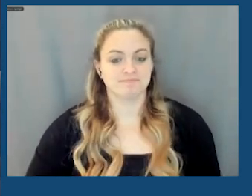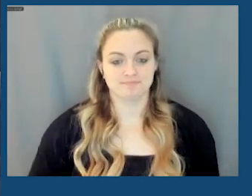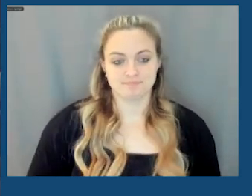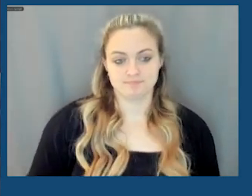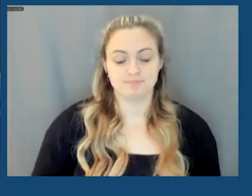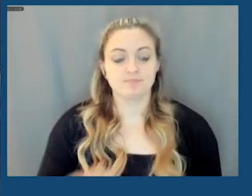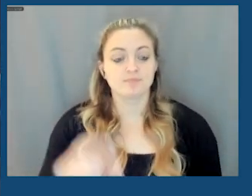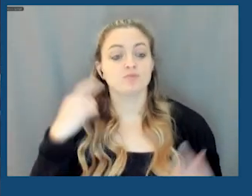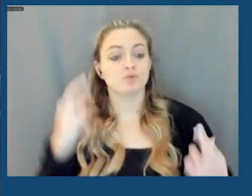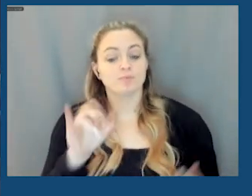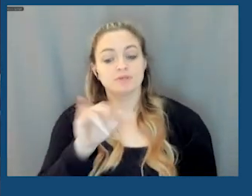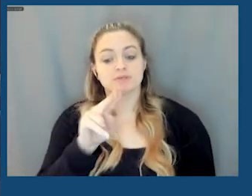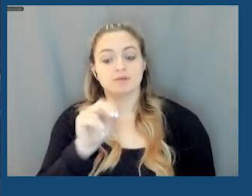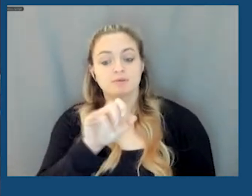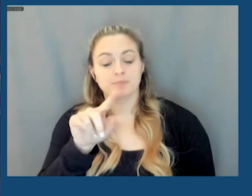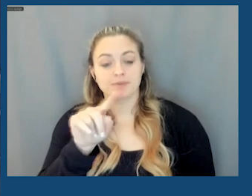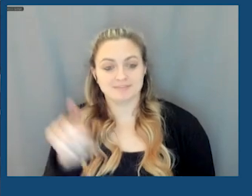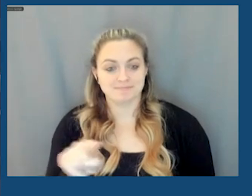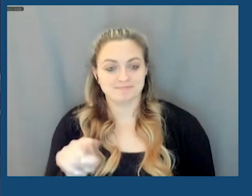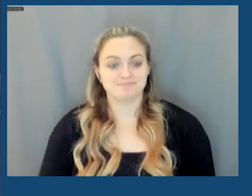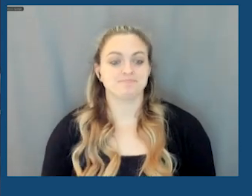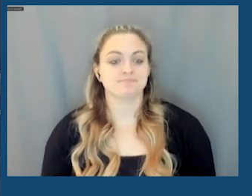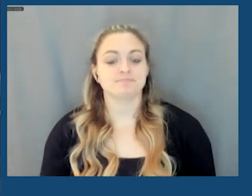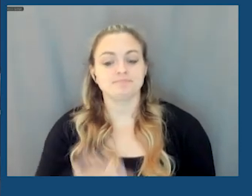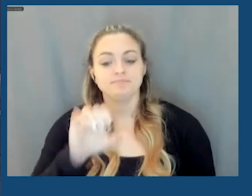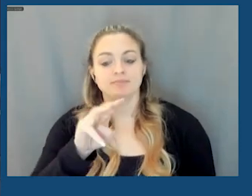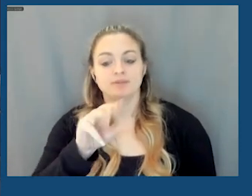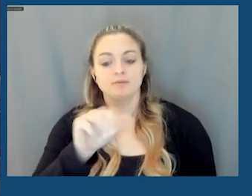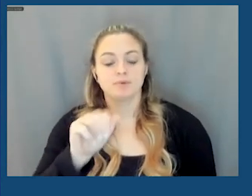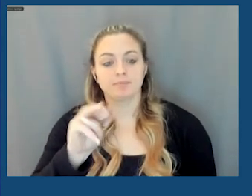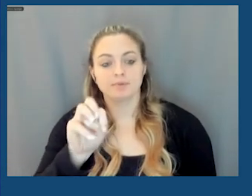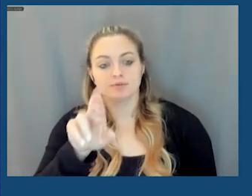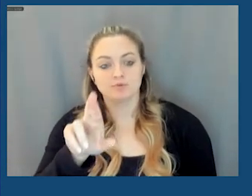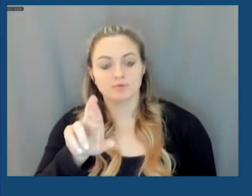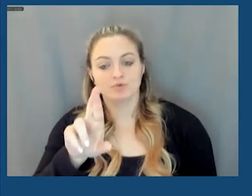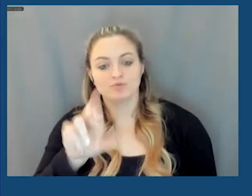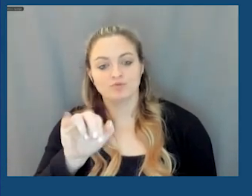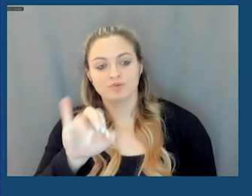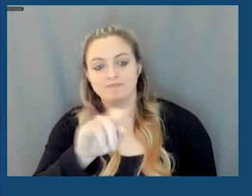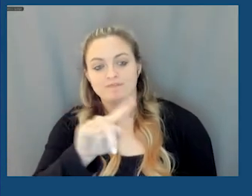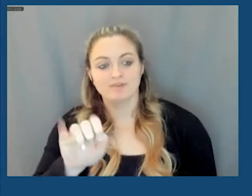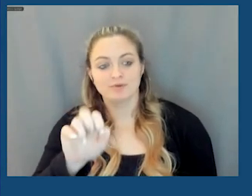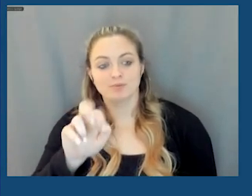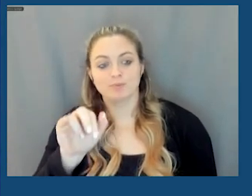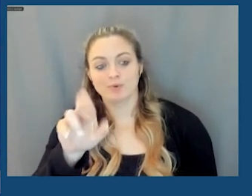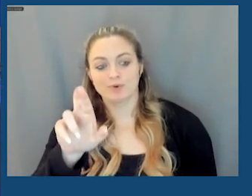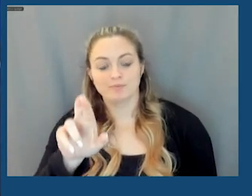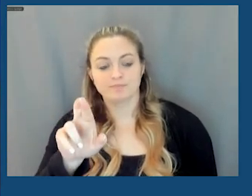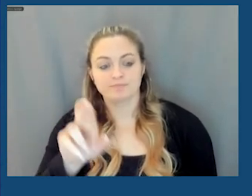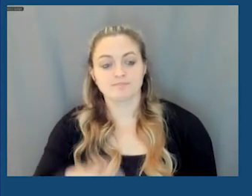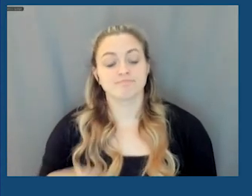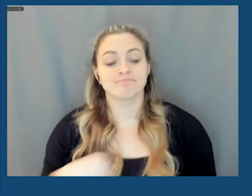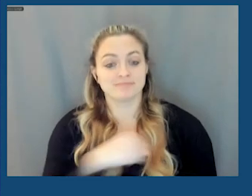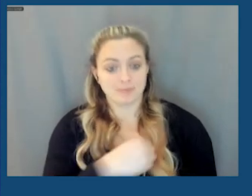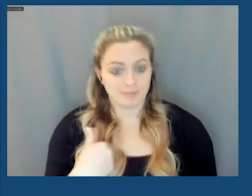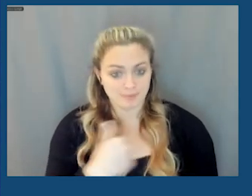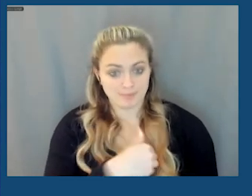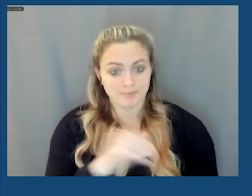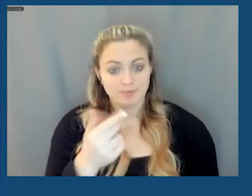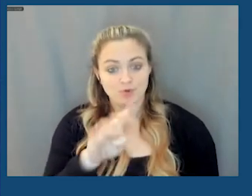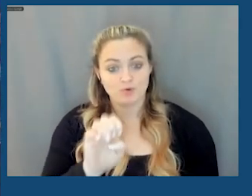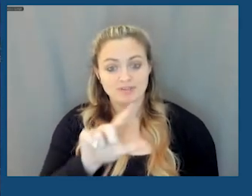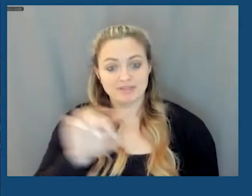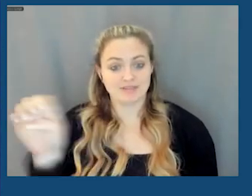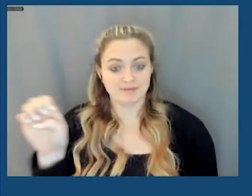Rabbi Steinmetz, Imam Mansour Rafiq Umar, Assembly Member Grace